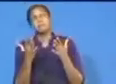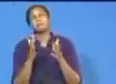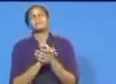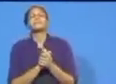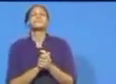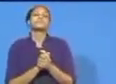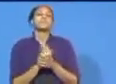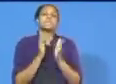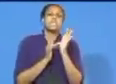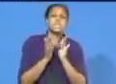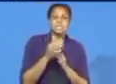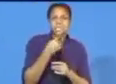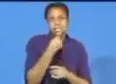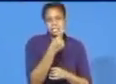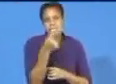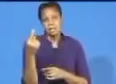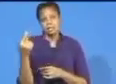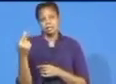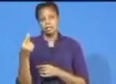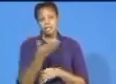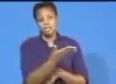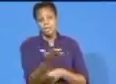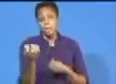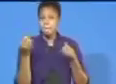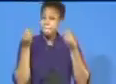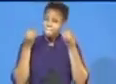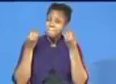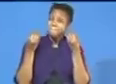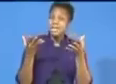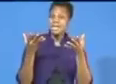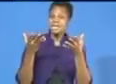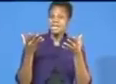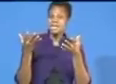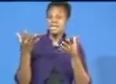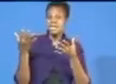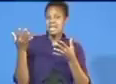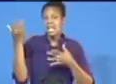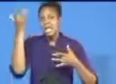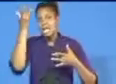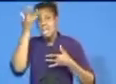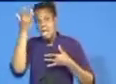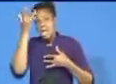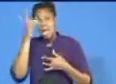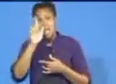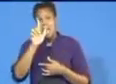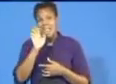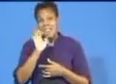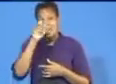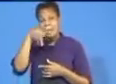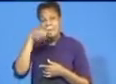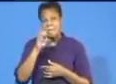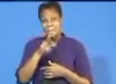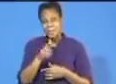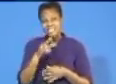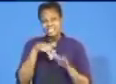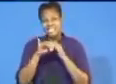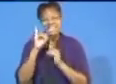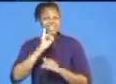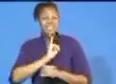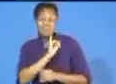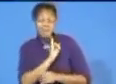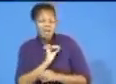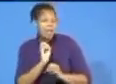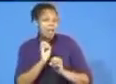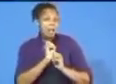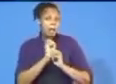Jesus said there were many lepers in Israel, but none